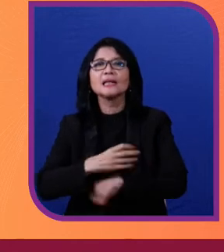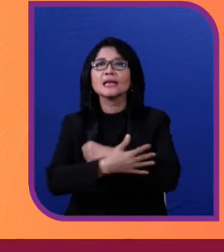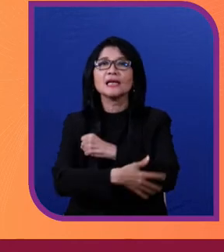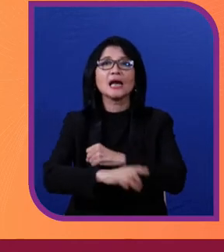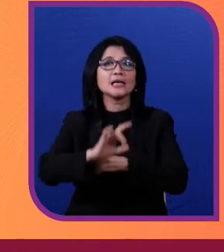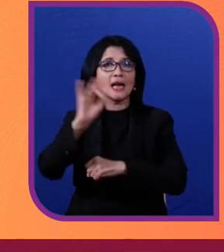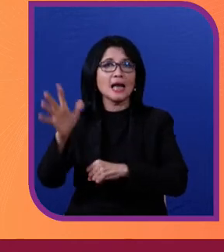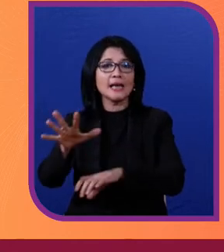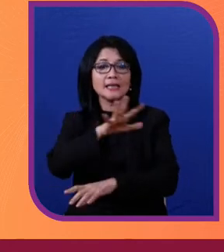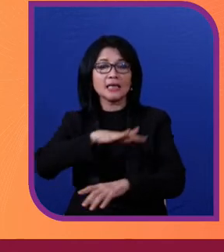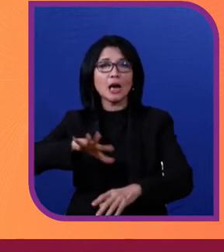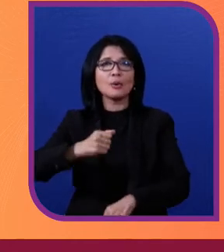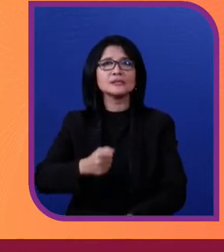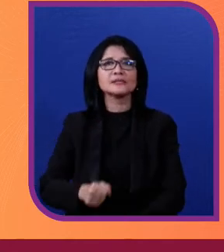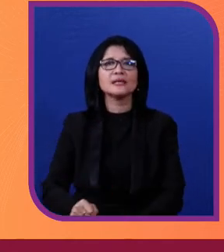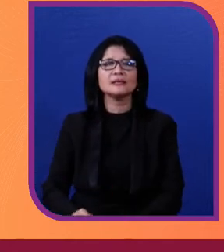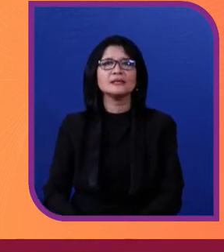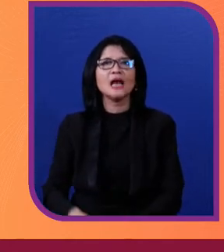techstream